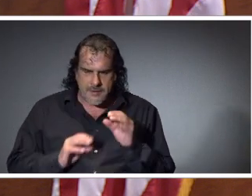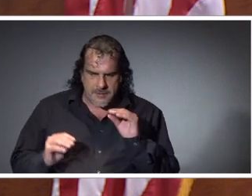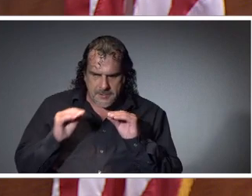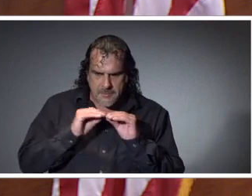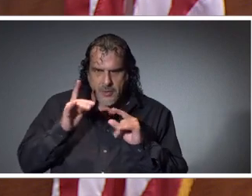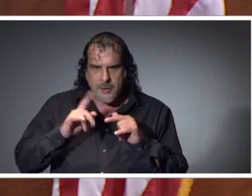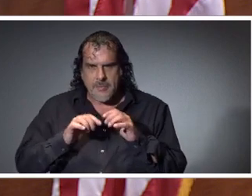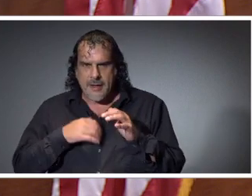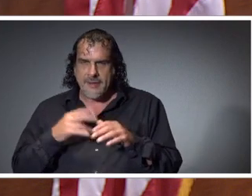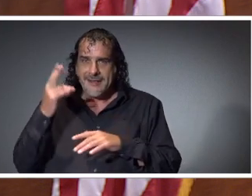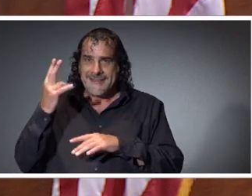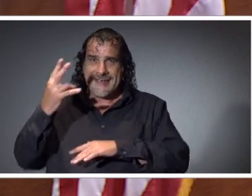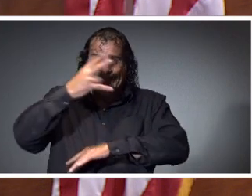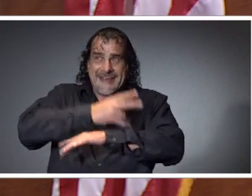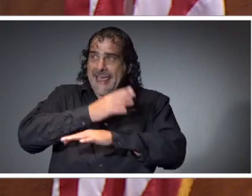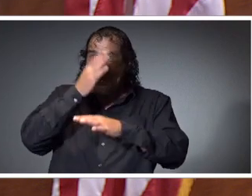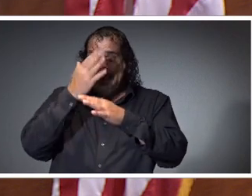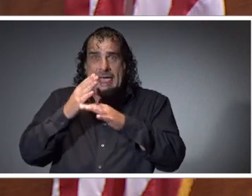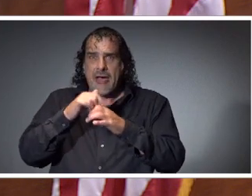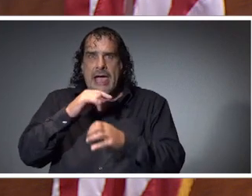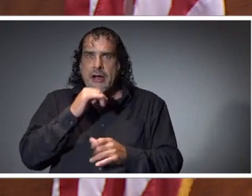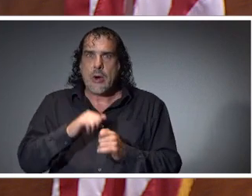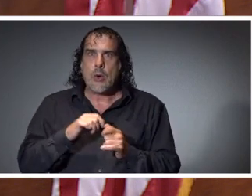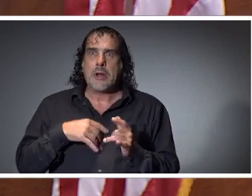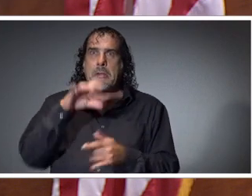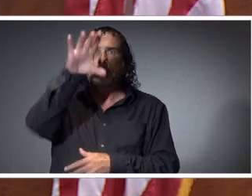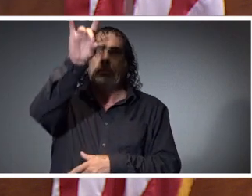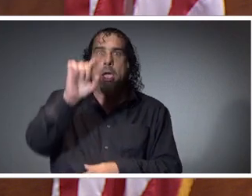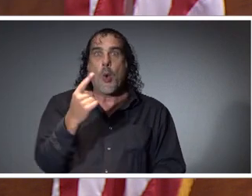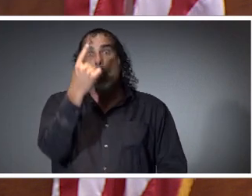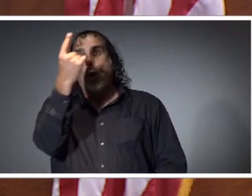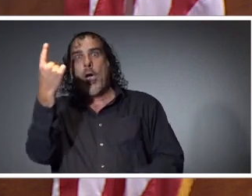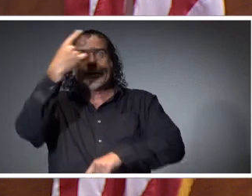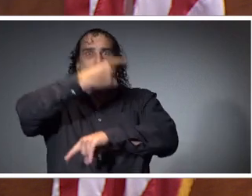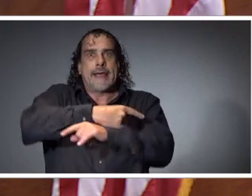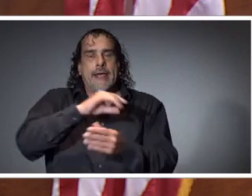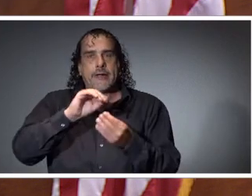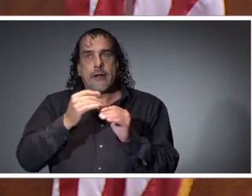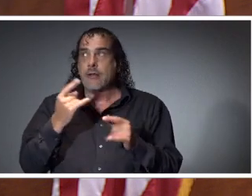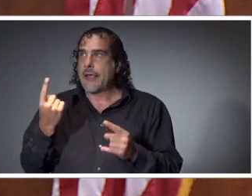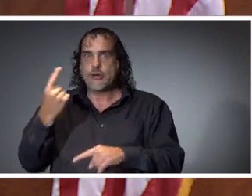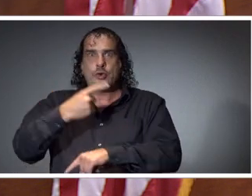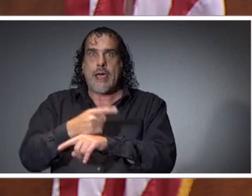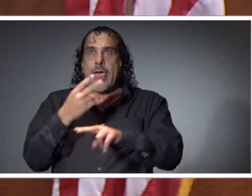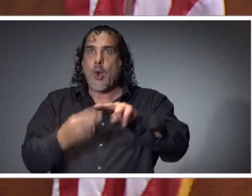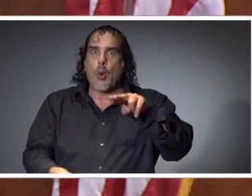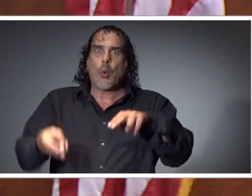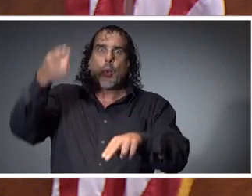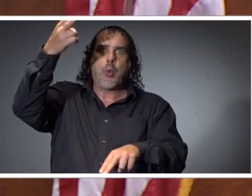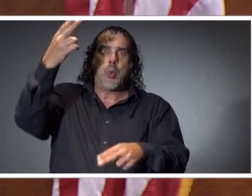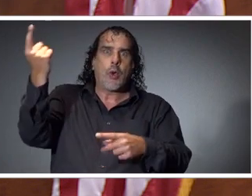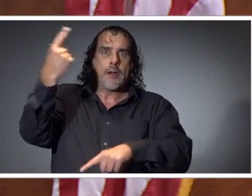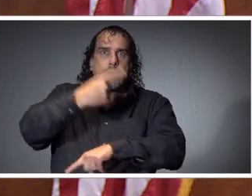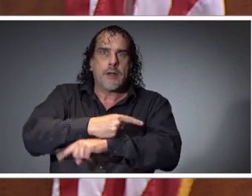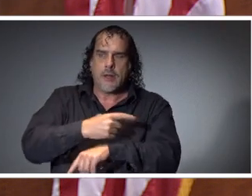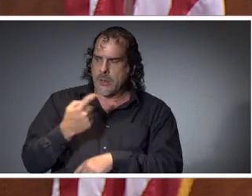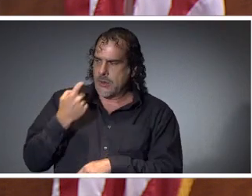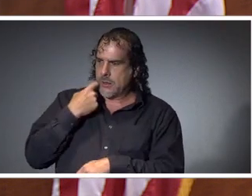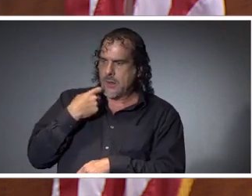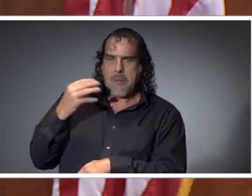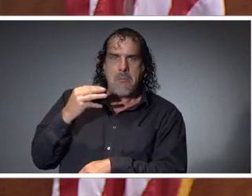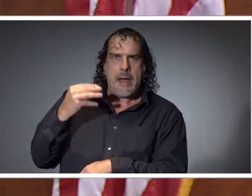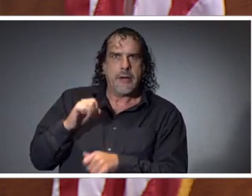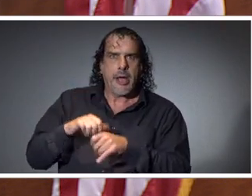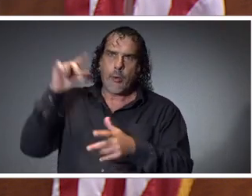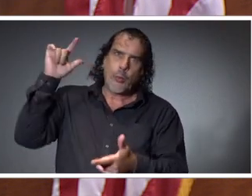seven-day average is because I don't want to use any one-day number, whereas today it was particularly high. On Monday, it was exceptionally low.